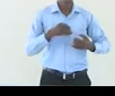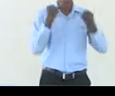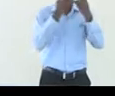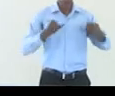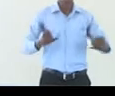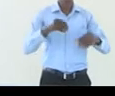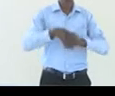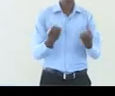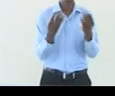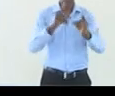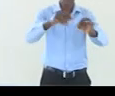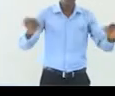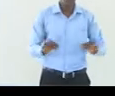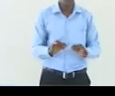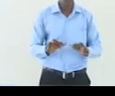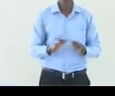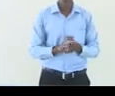idolatry in many forms.